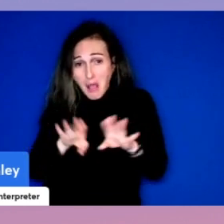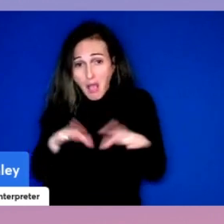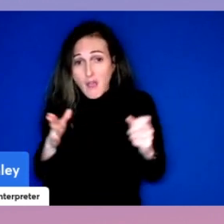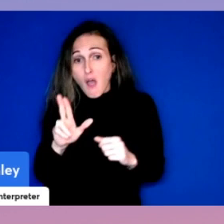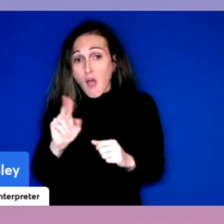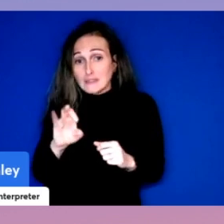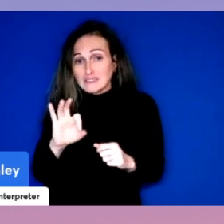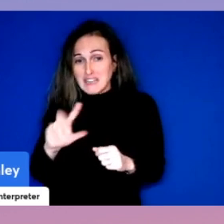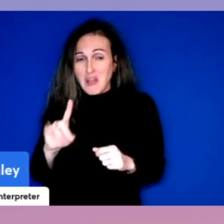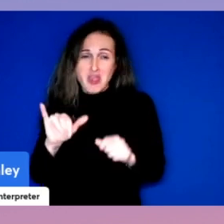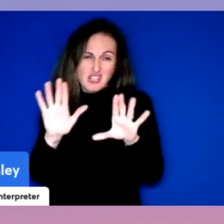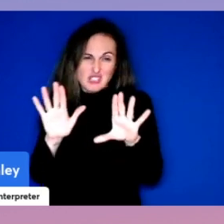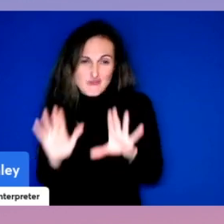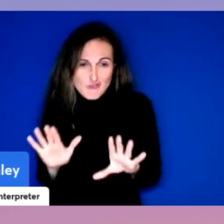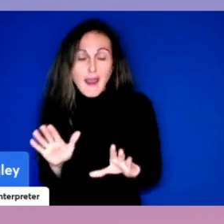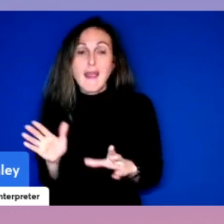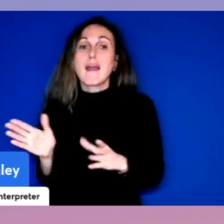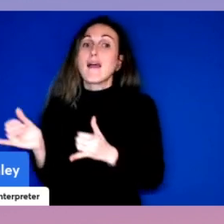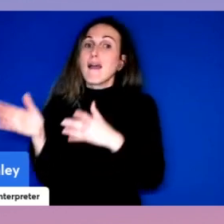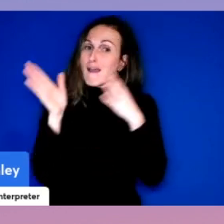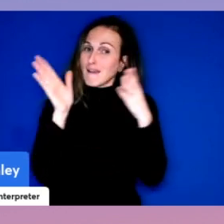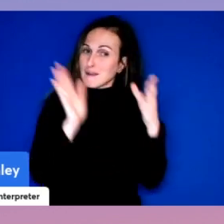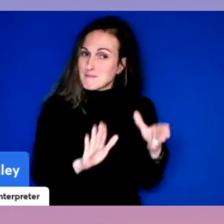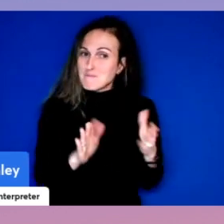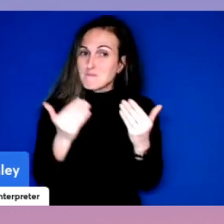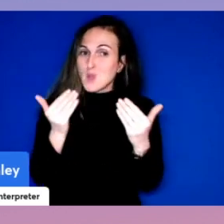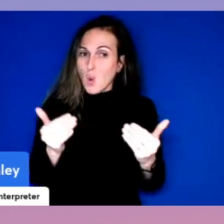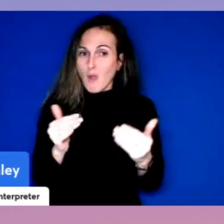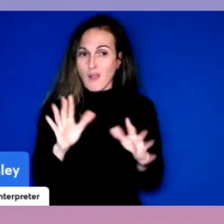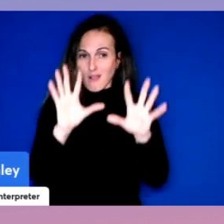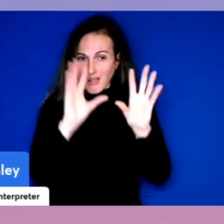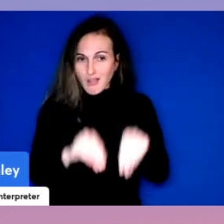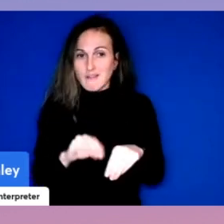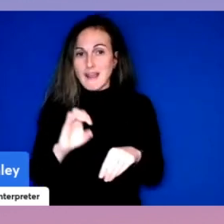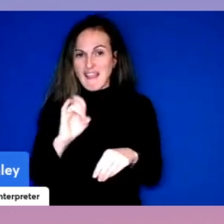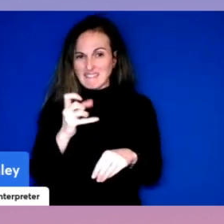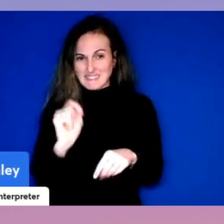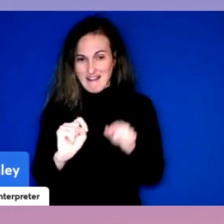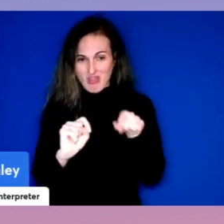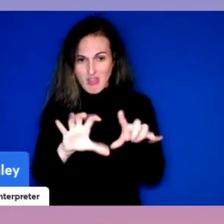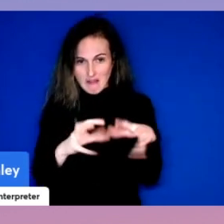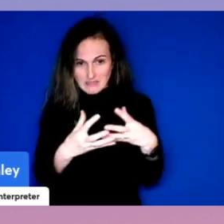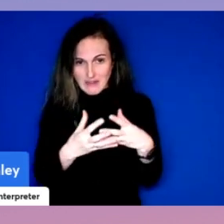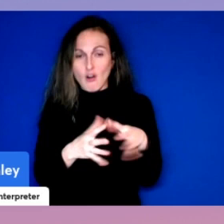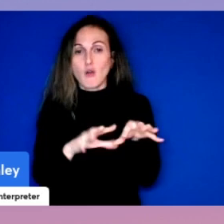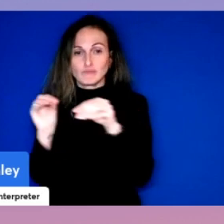great. Now let's go ahead and exit this container.